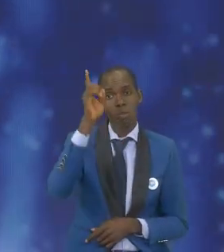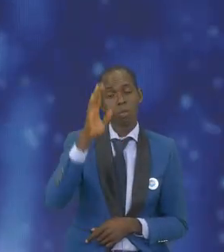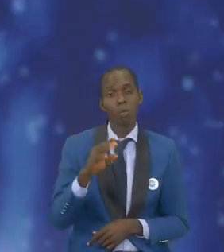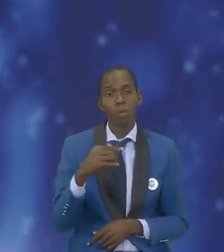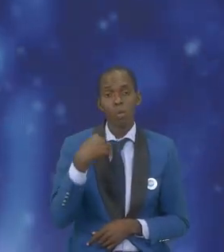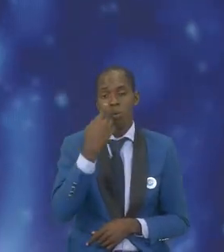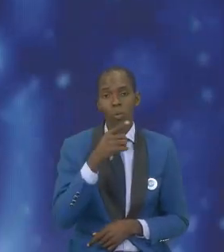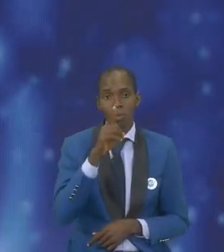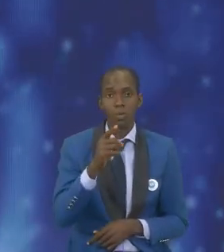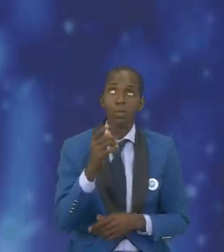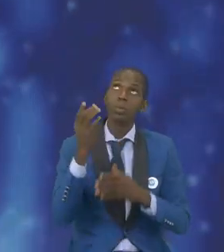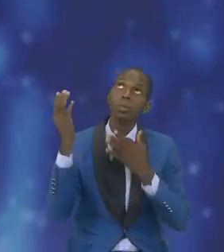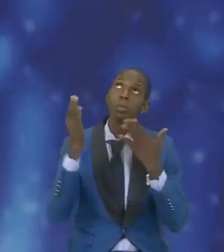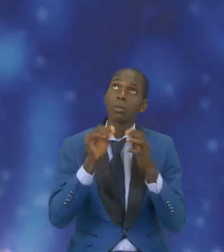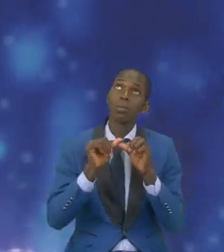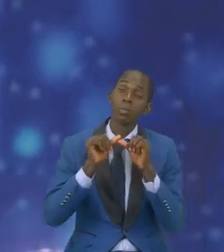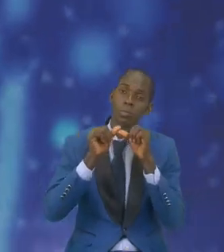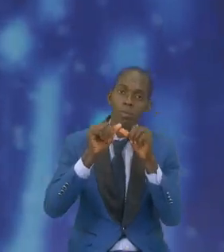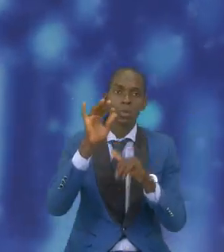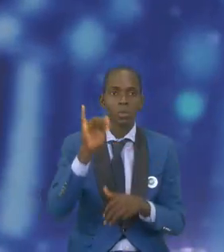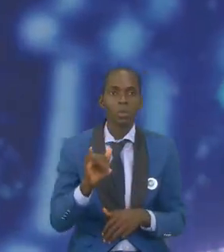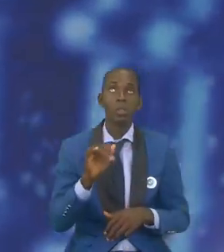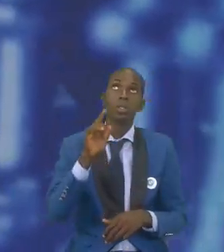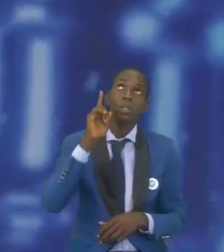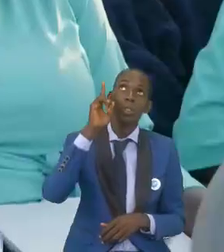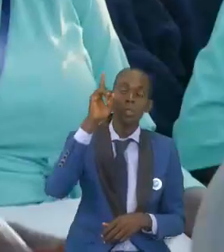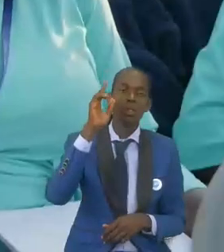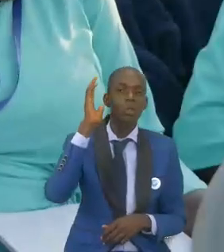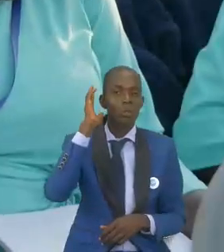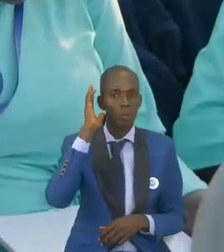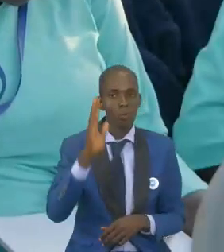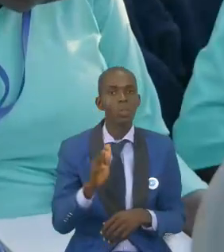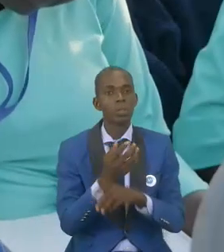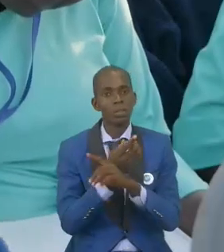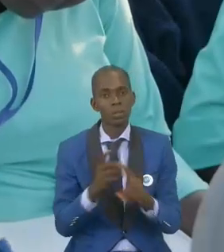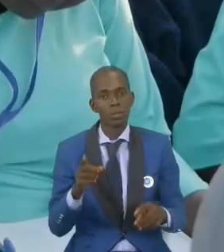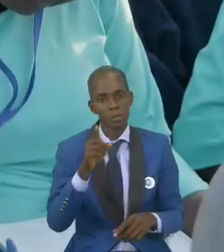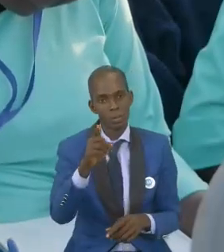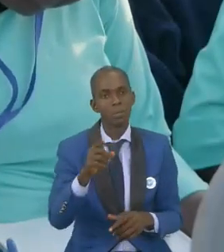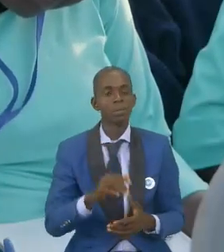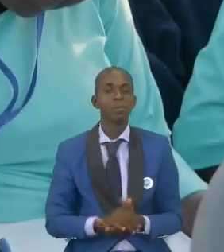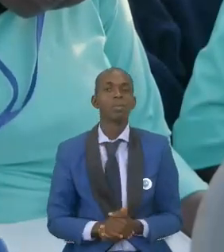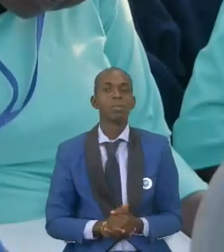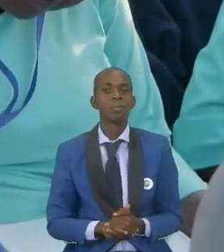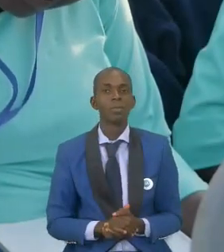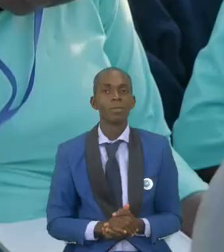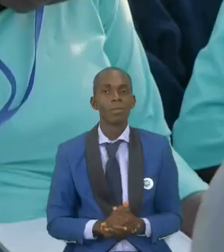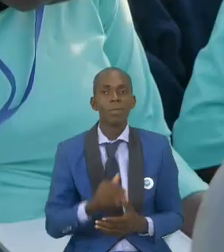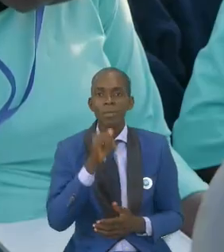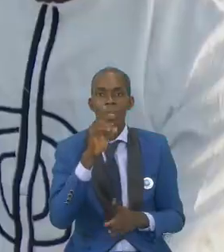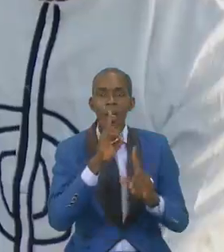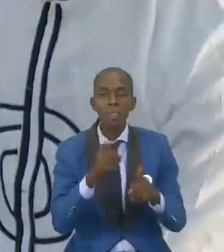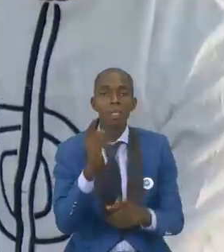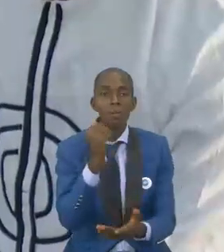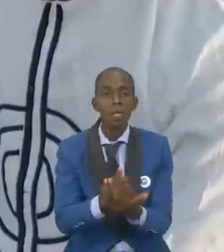servest continually, he will deliver thee. You need to say amen. Amen.